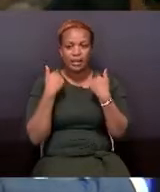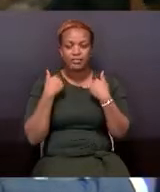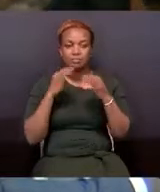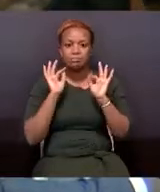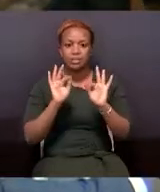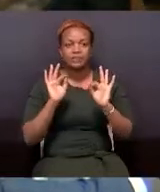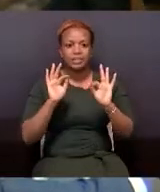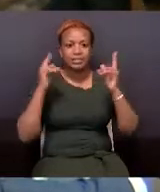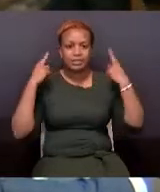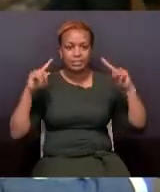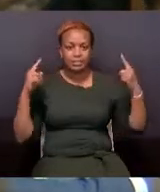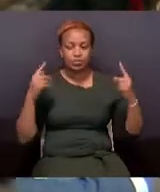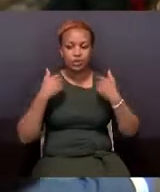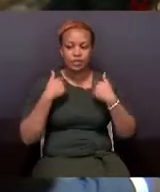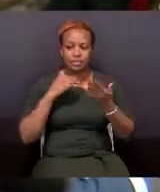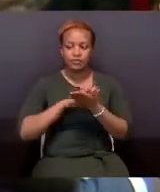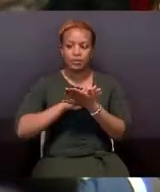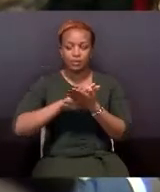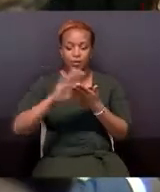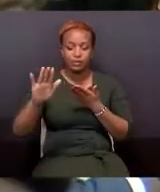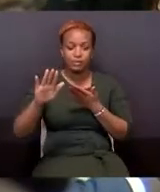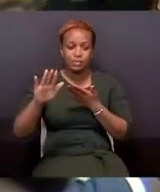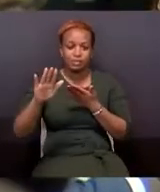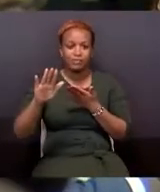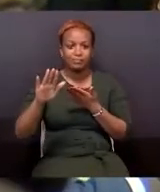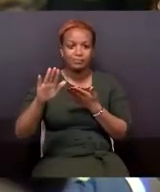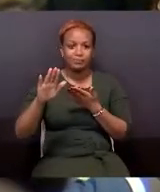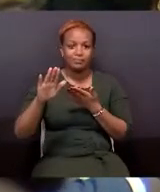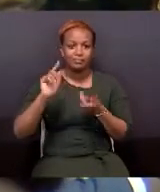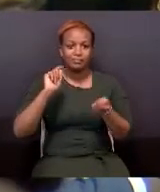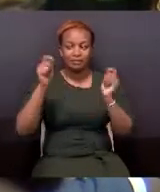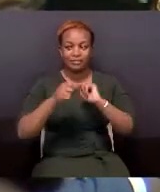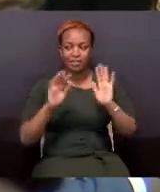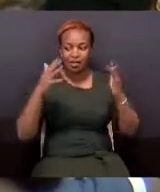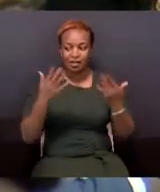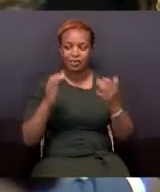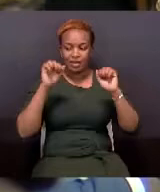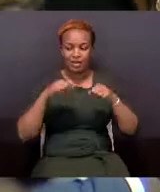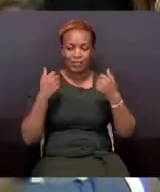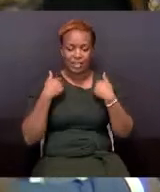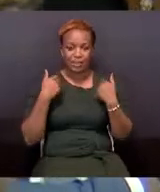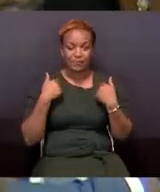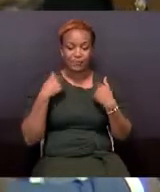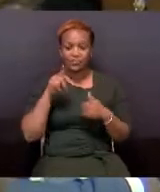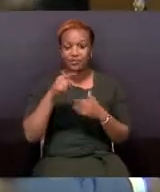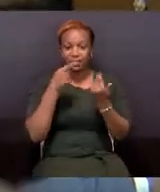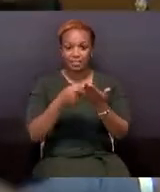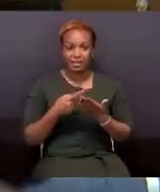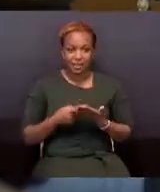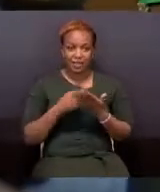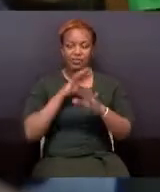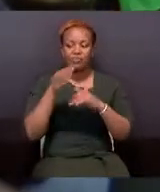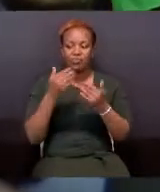to ensure a smooth transition. So how can we foster for this dialogue and